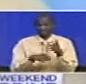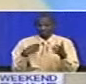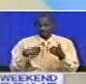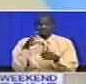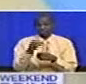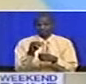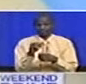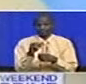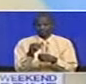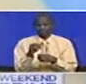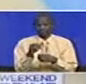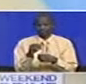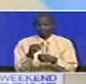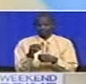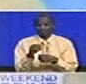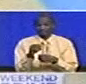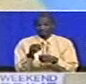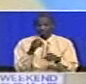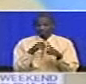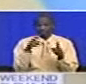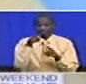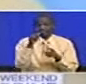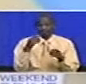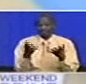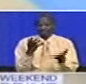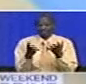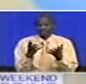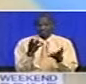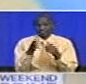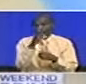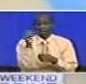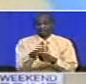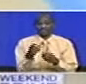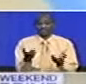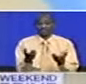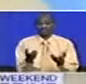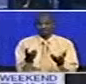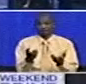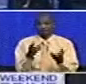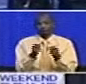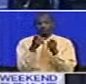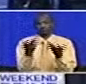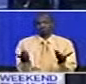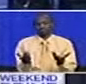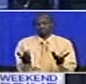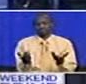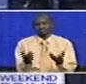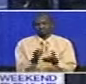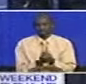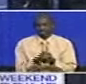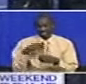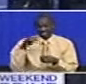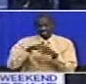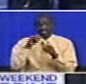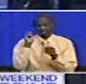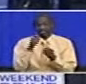cheaper, but they may last you maybe a month before they turn off. The switchover in Kenya is